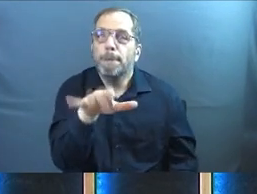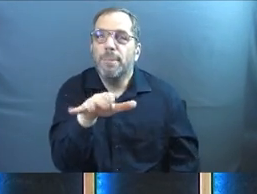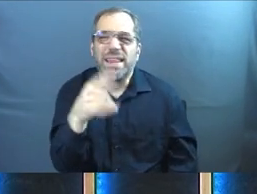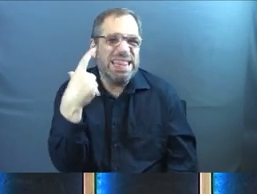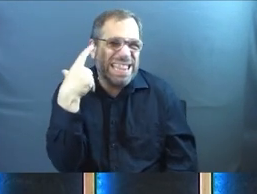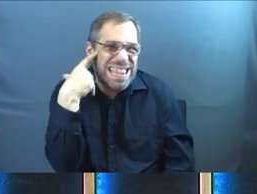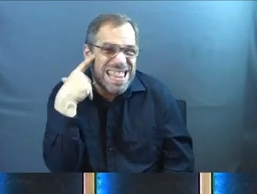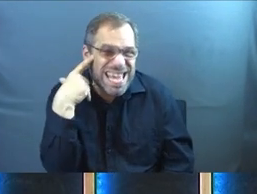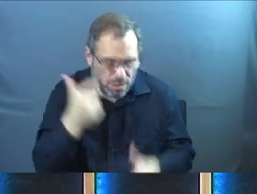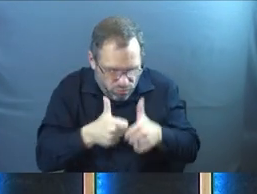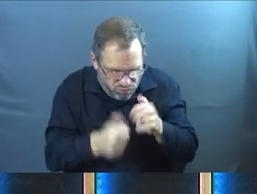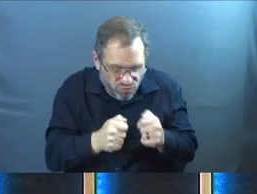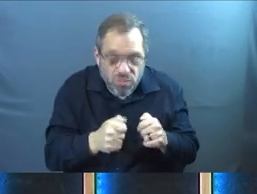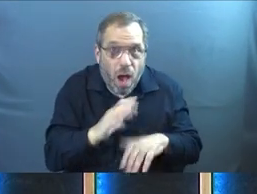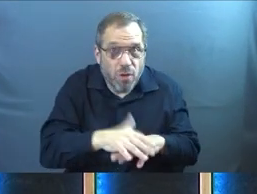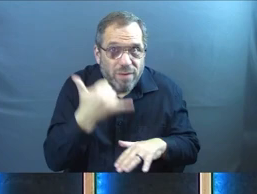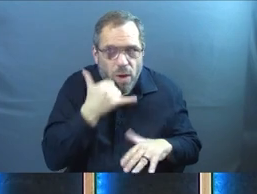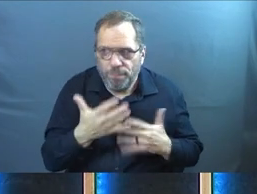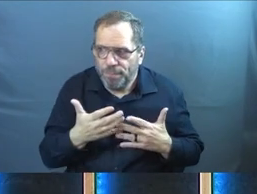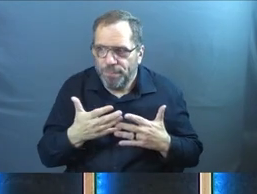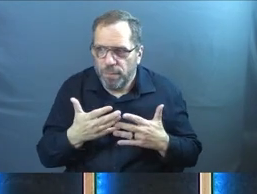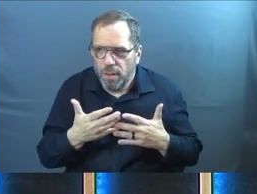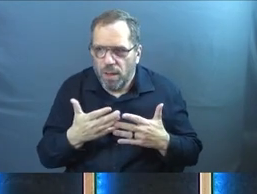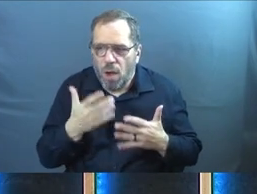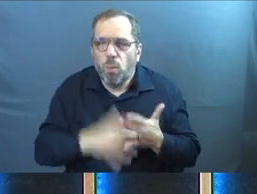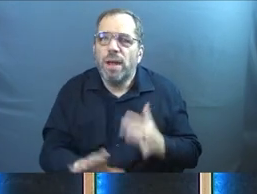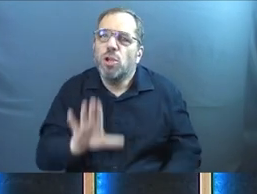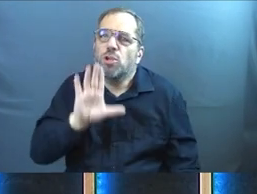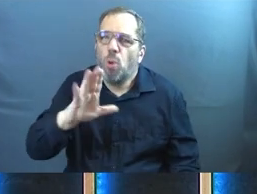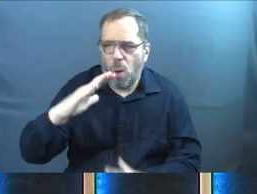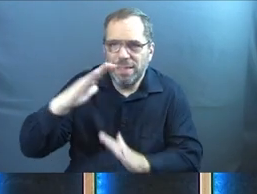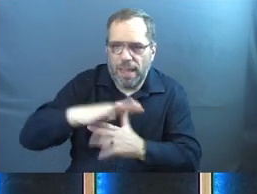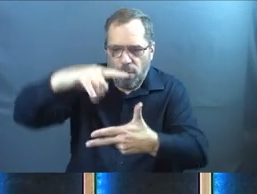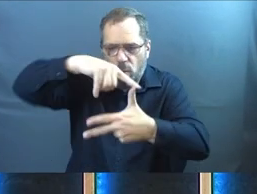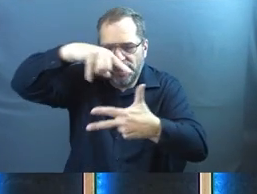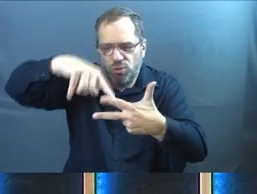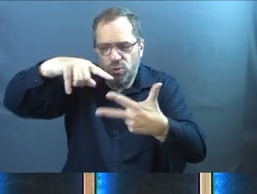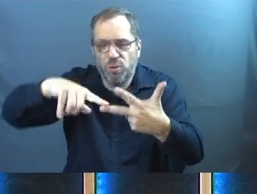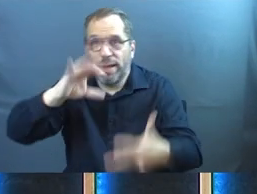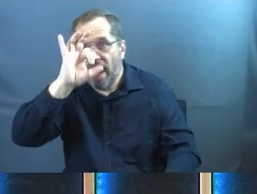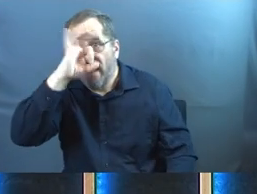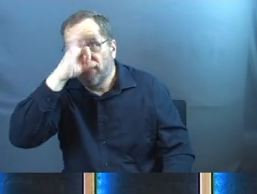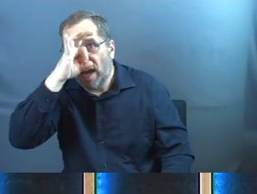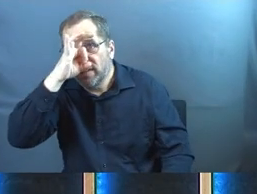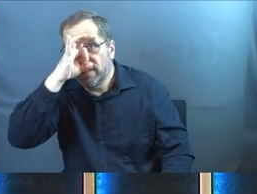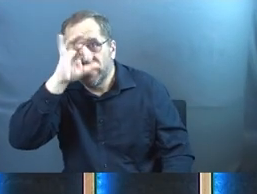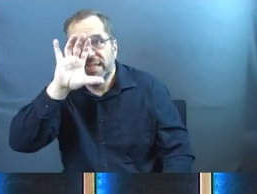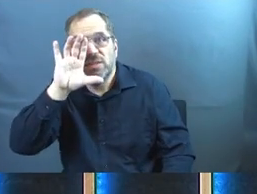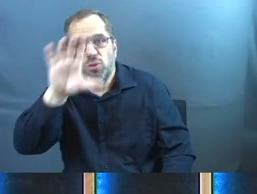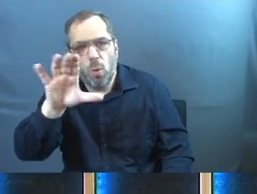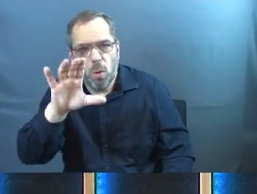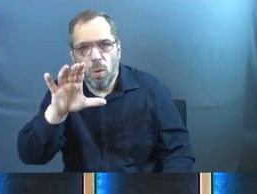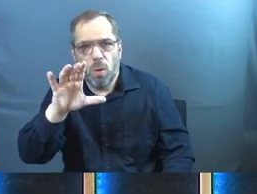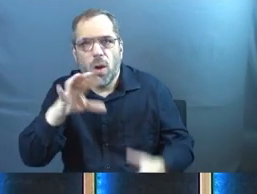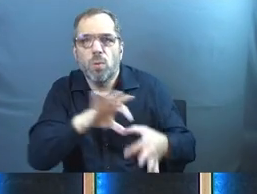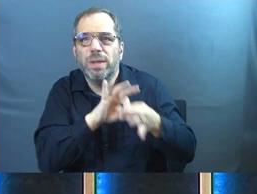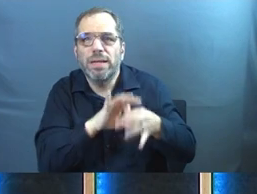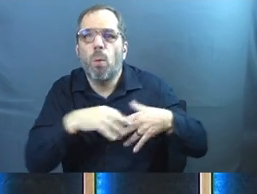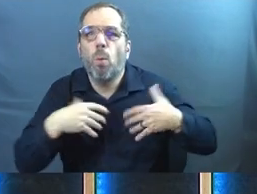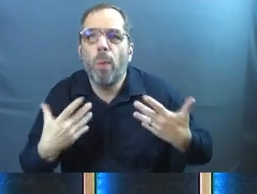to think very, very carefully, what are your top three foxes in your